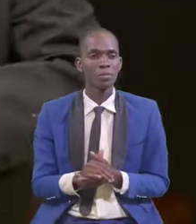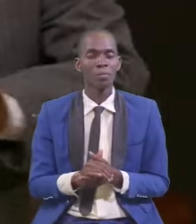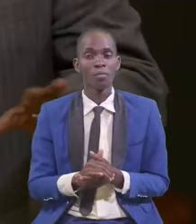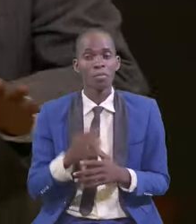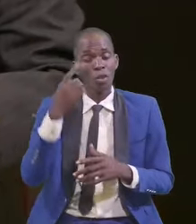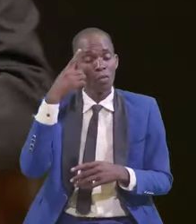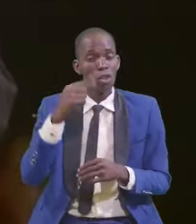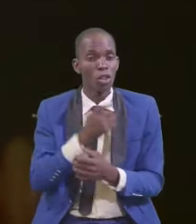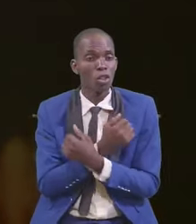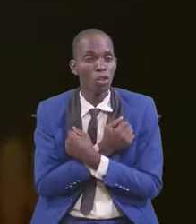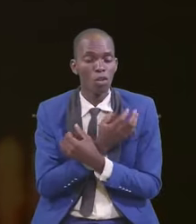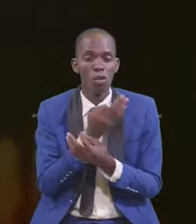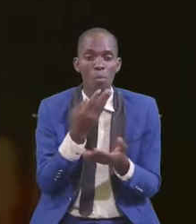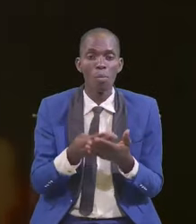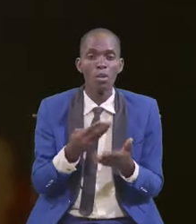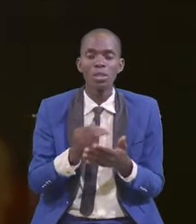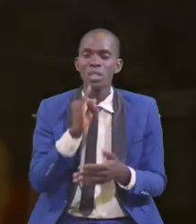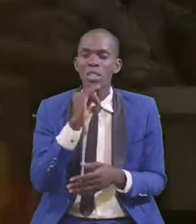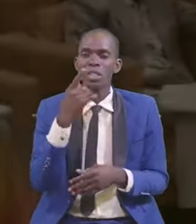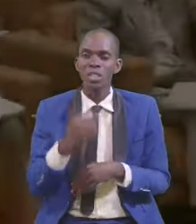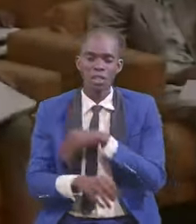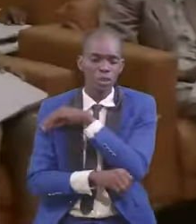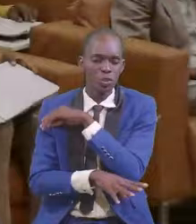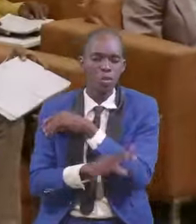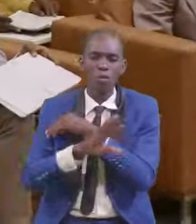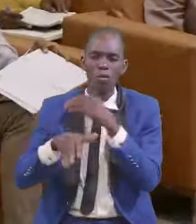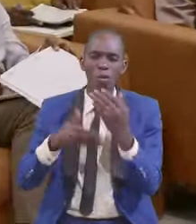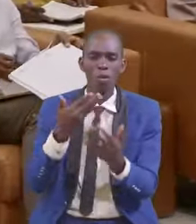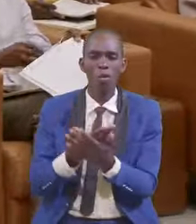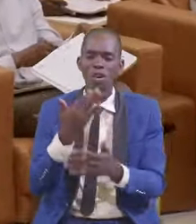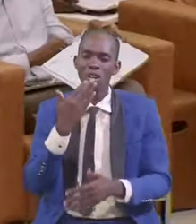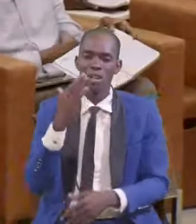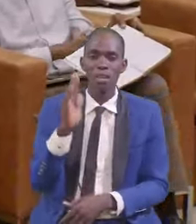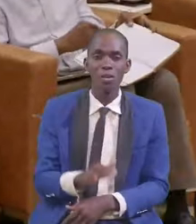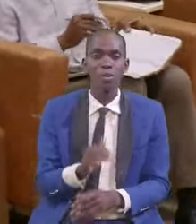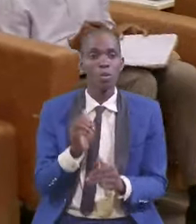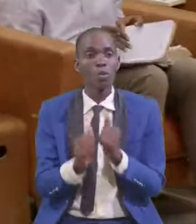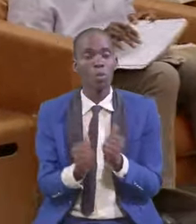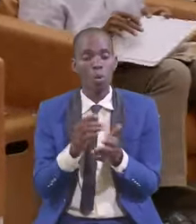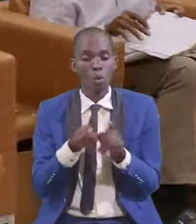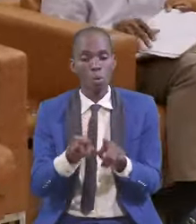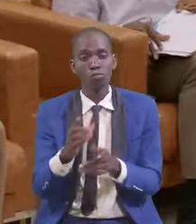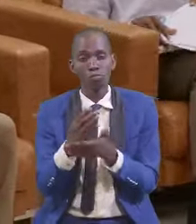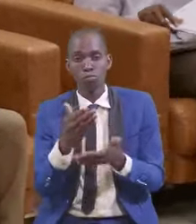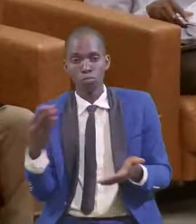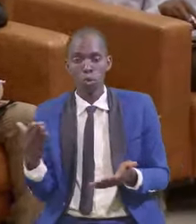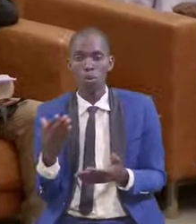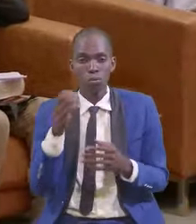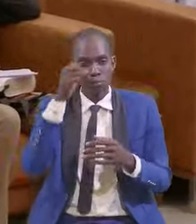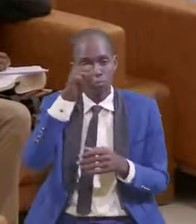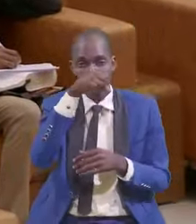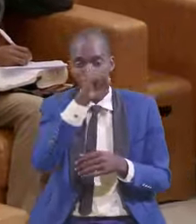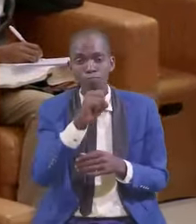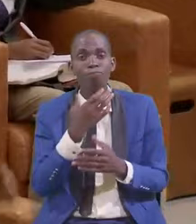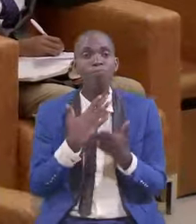10 For the Love of Money is the root of all evil which while some converted